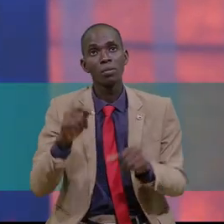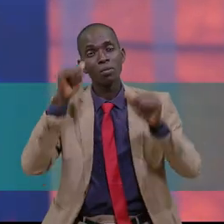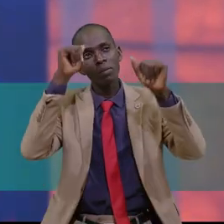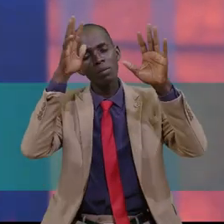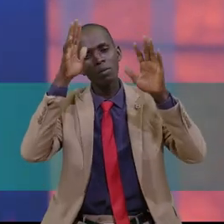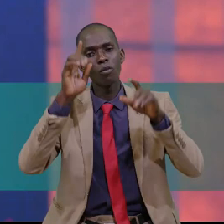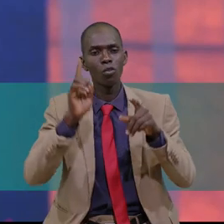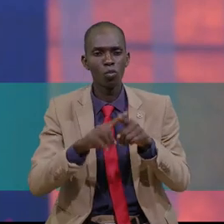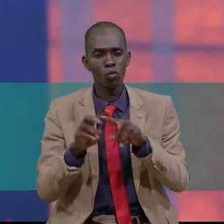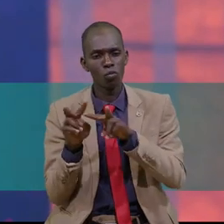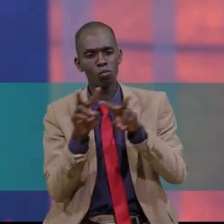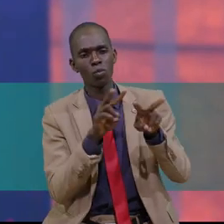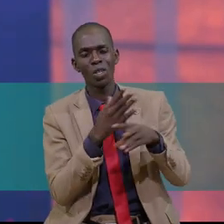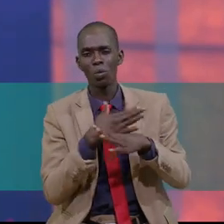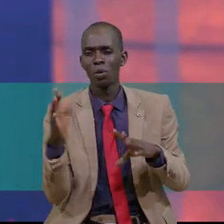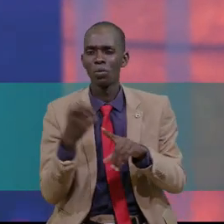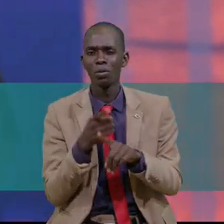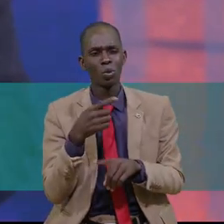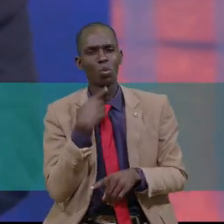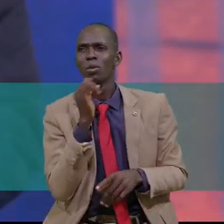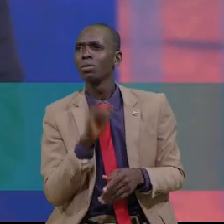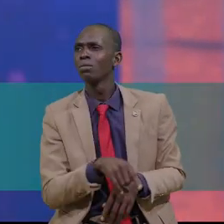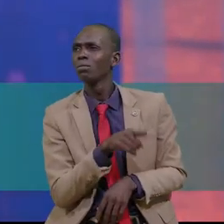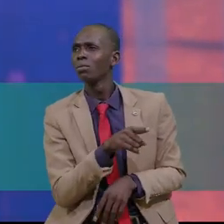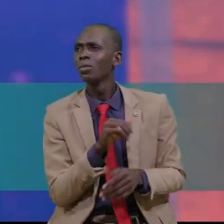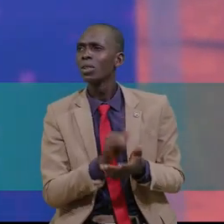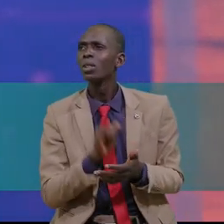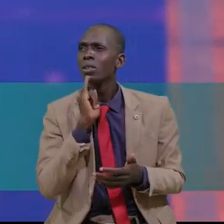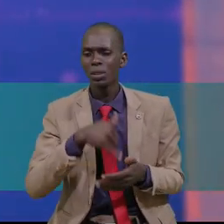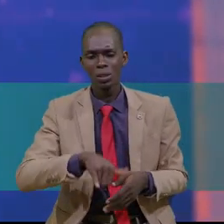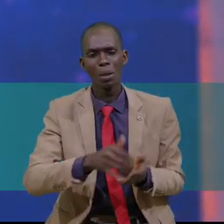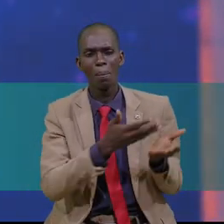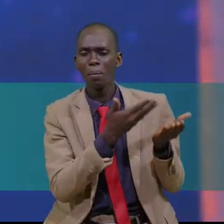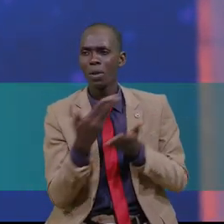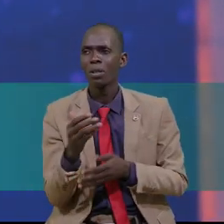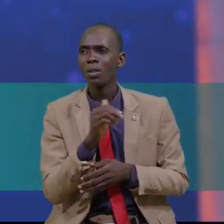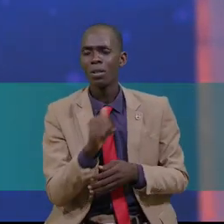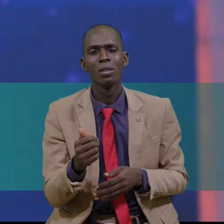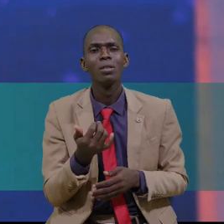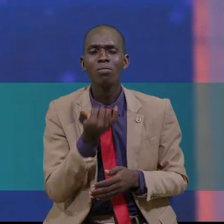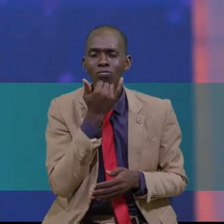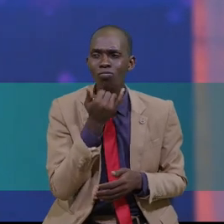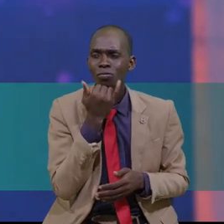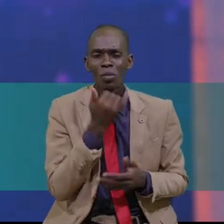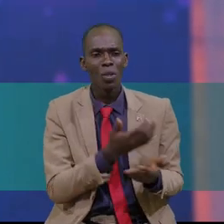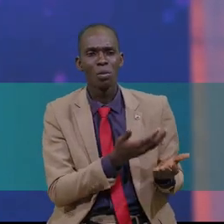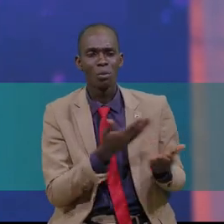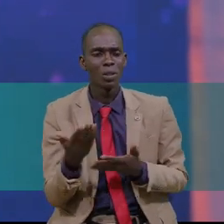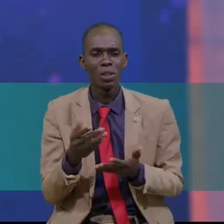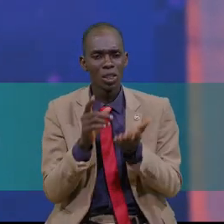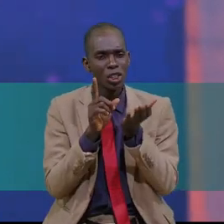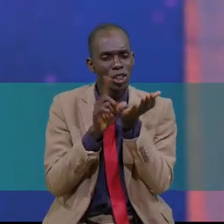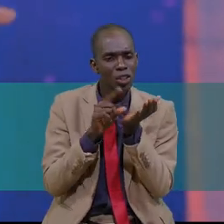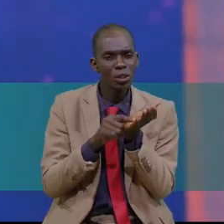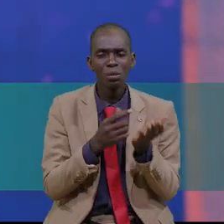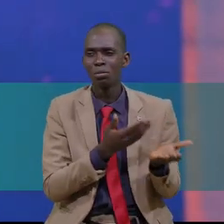from you. Who is this man that is still bringing a fowl, still bringing a goat, and still bringing a,